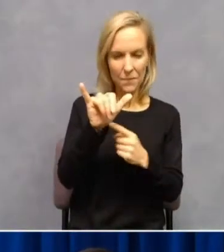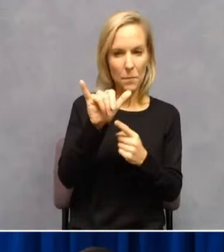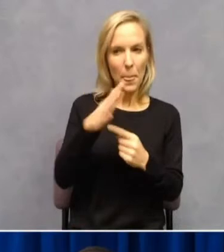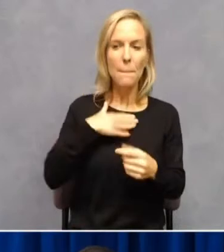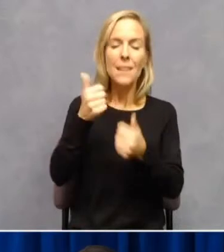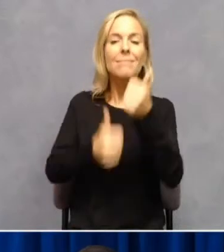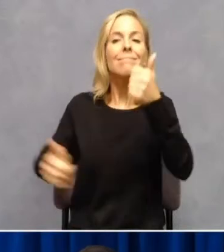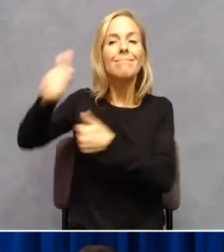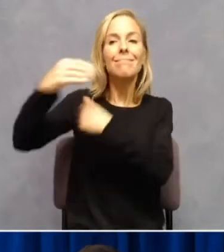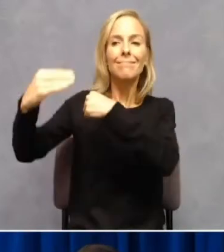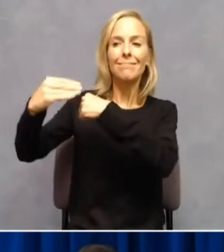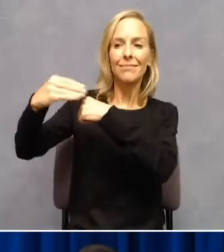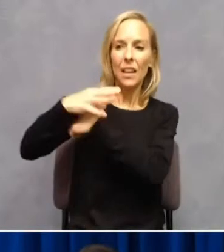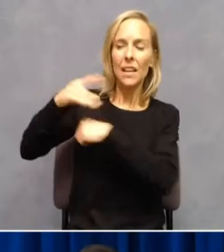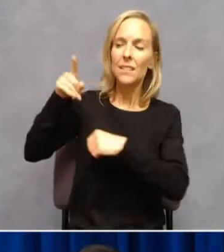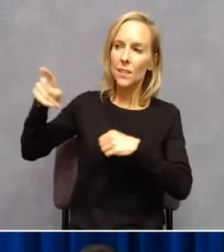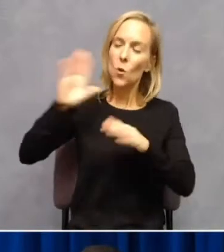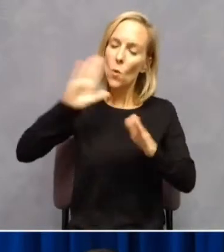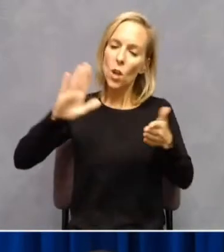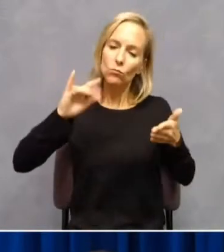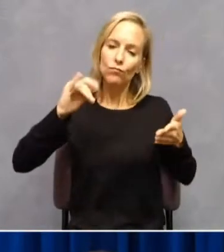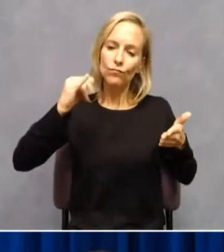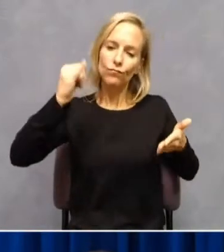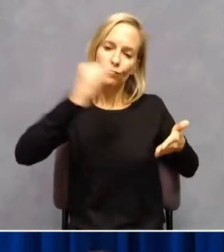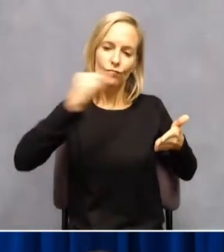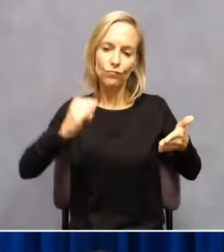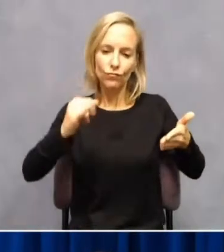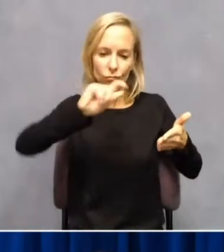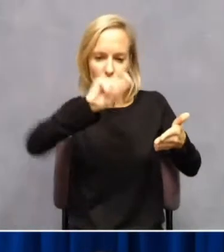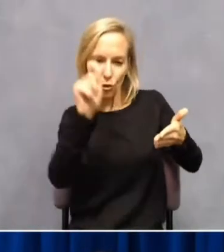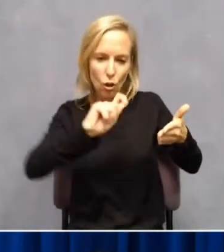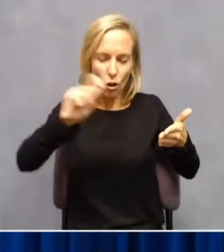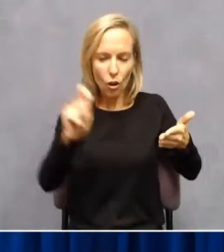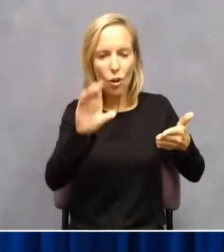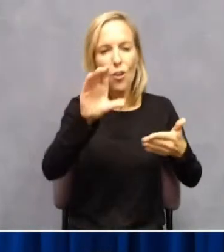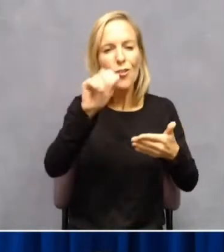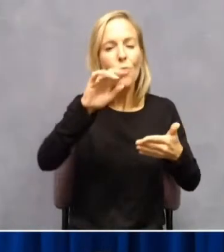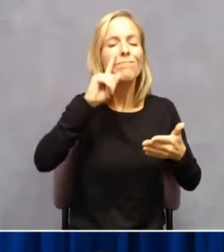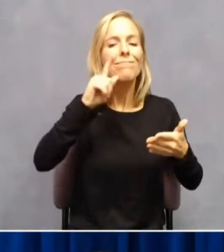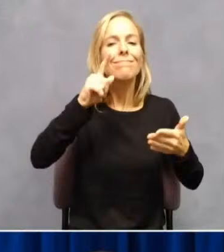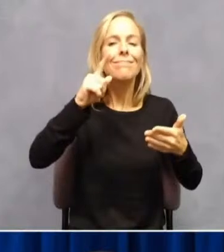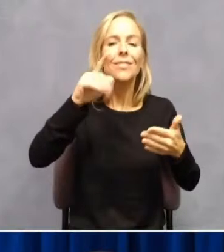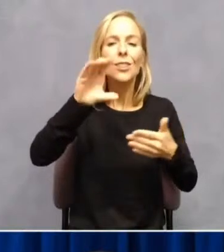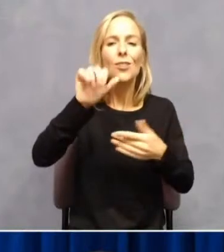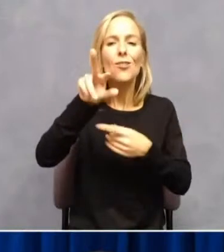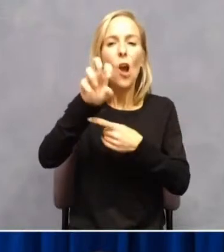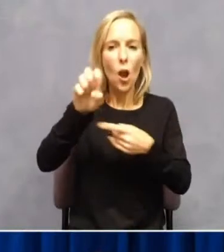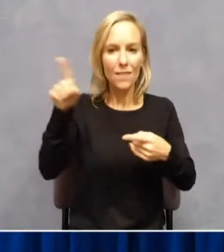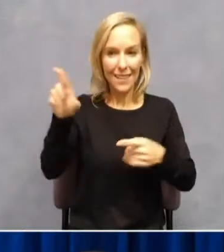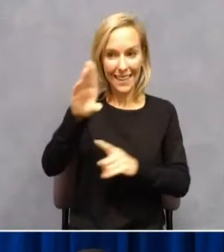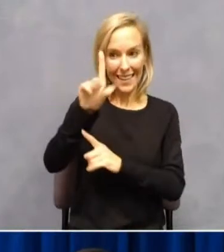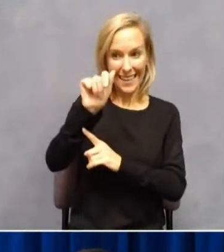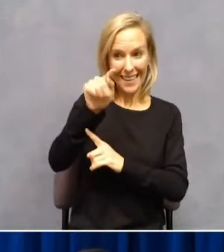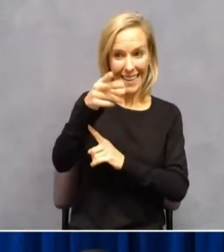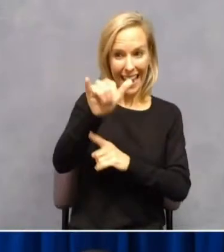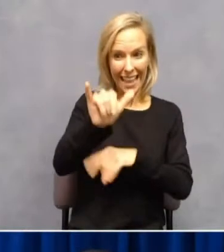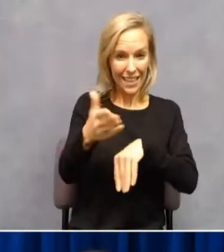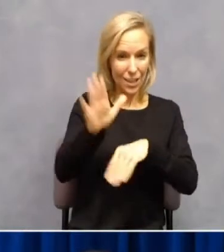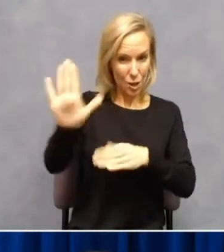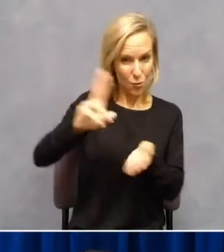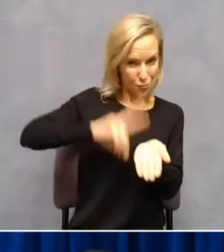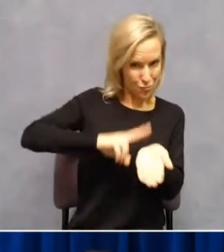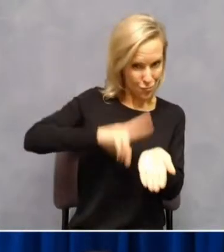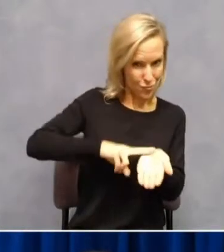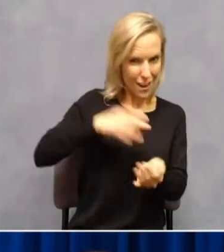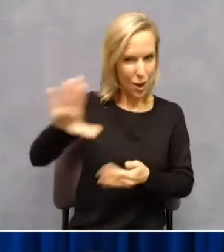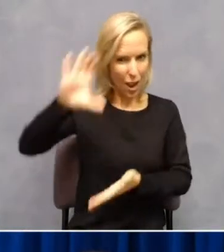our staff for them to enjoy as they walk into the Capitol. Thanks to Kathy, our on-site nurse, and her husband who carved it, we